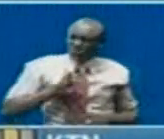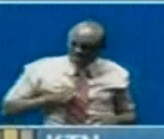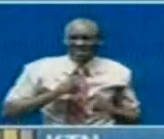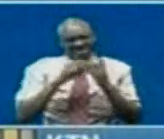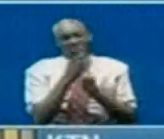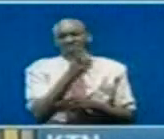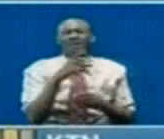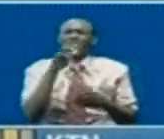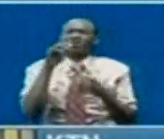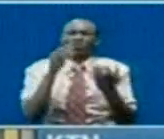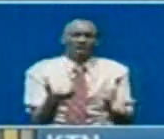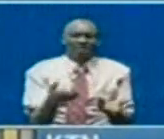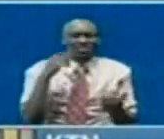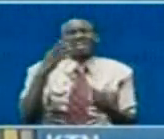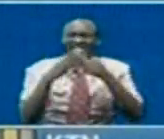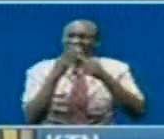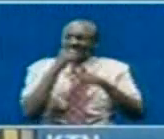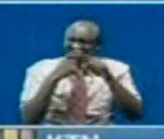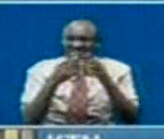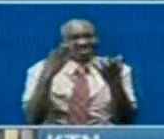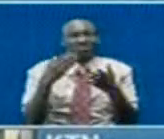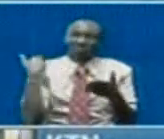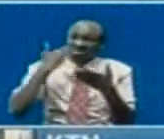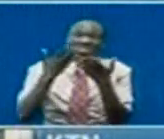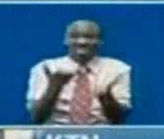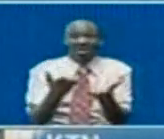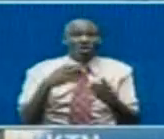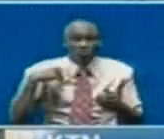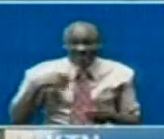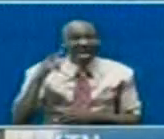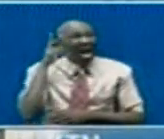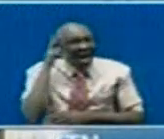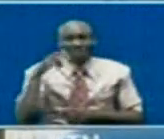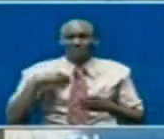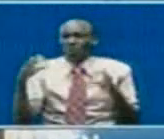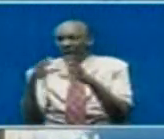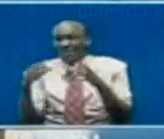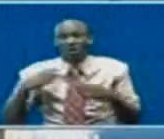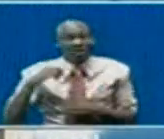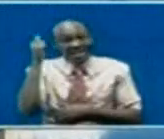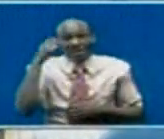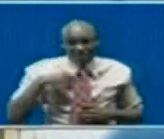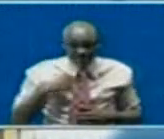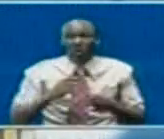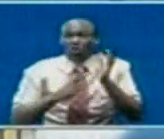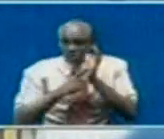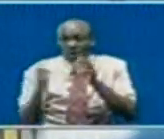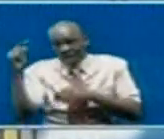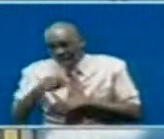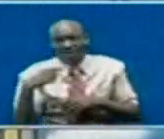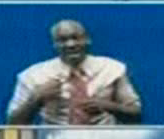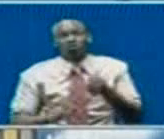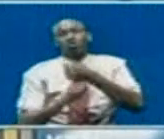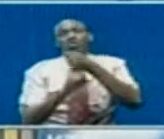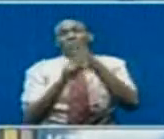been there for, I think, 9 years now. And we've not had any company, any Kenyan who's showing up at least